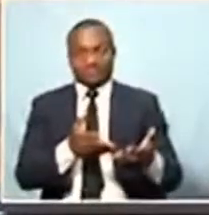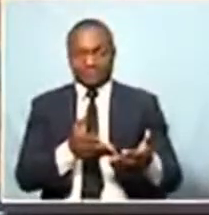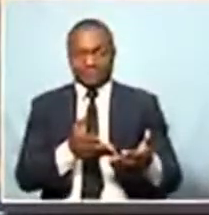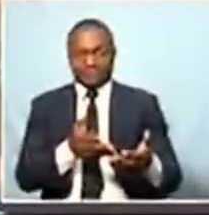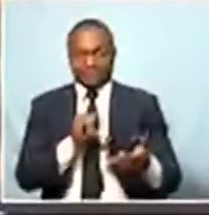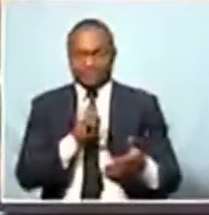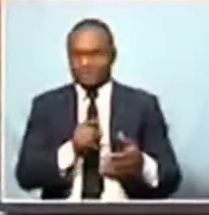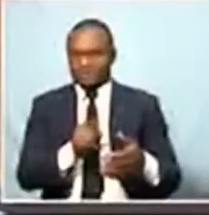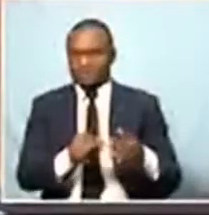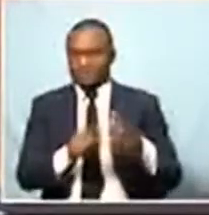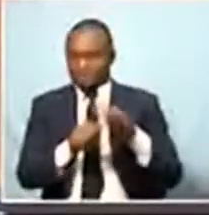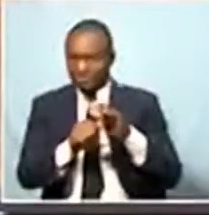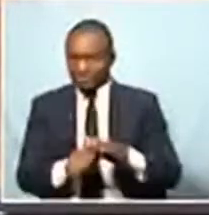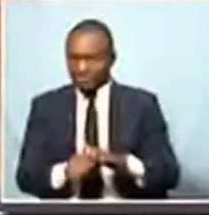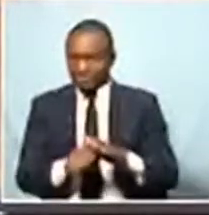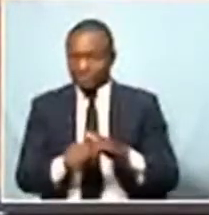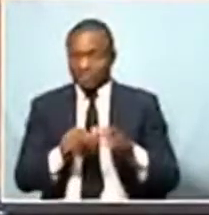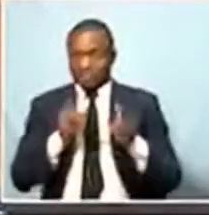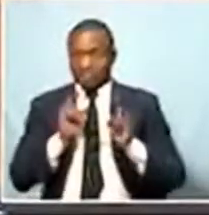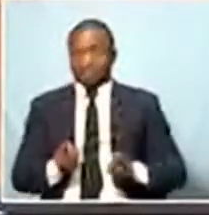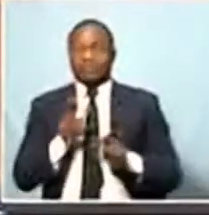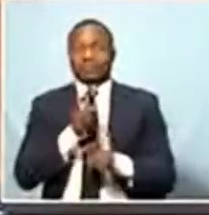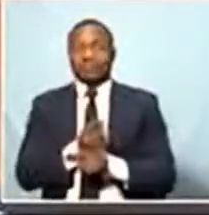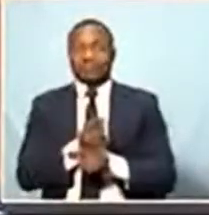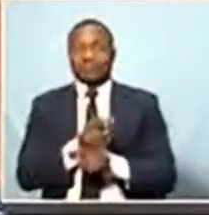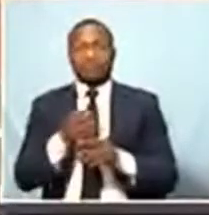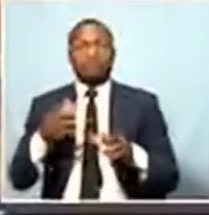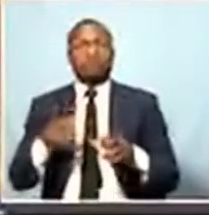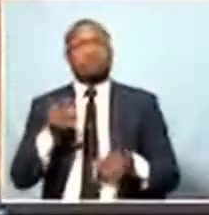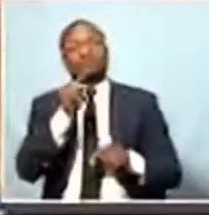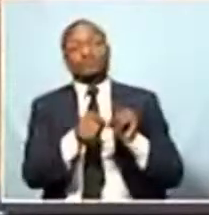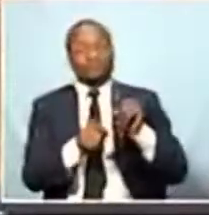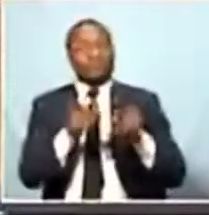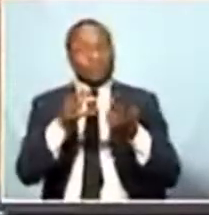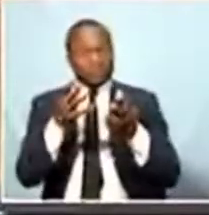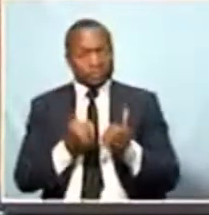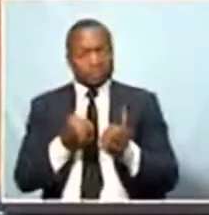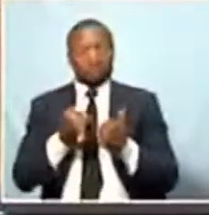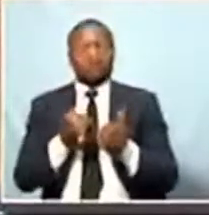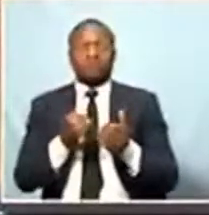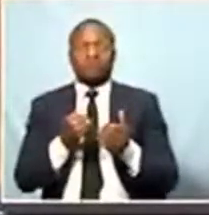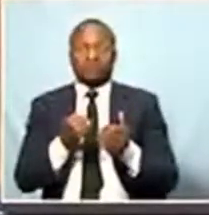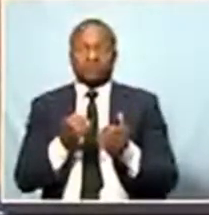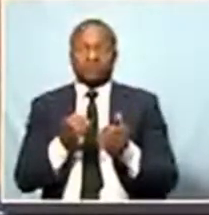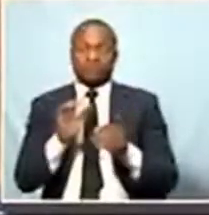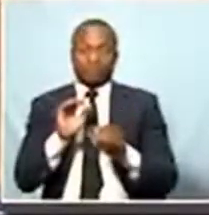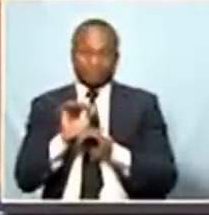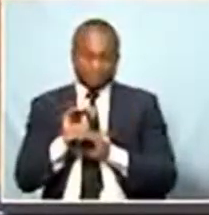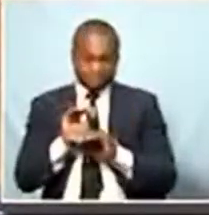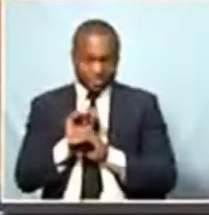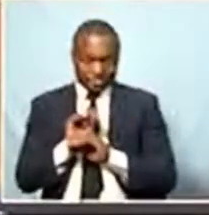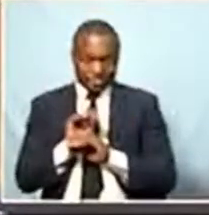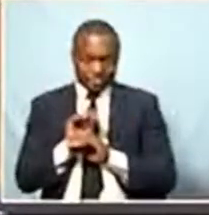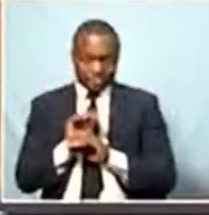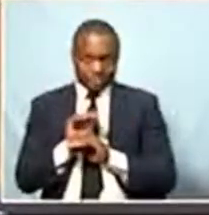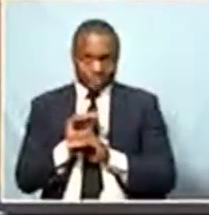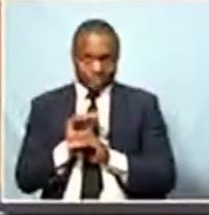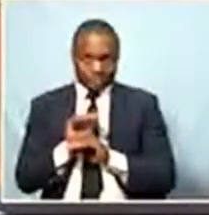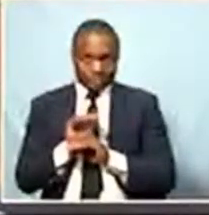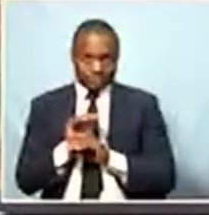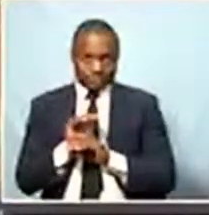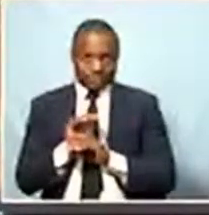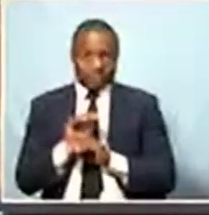the people accused in those cases? Would you like to anchor on the